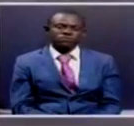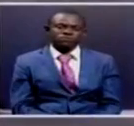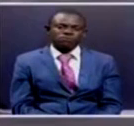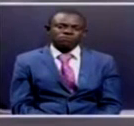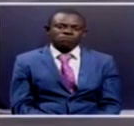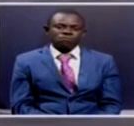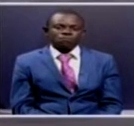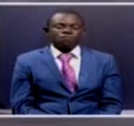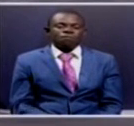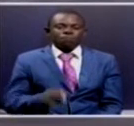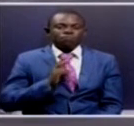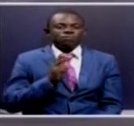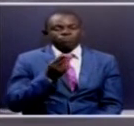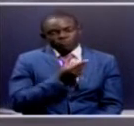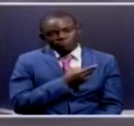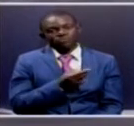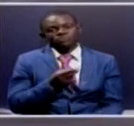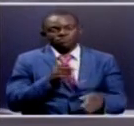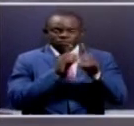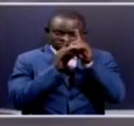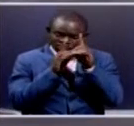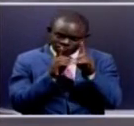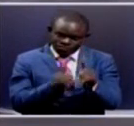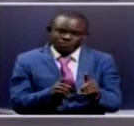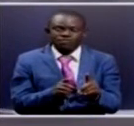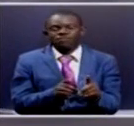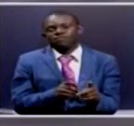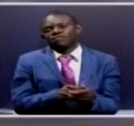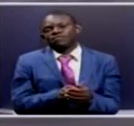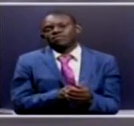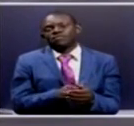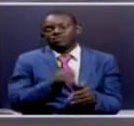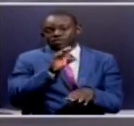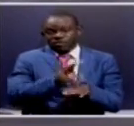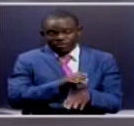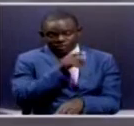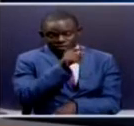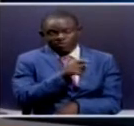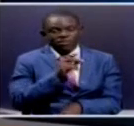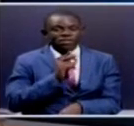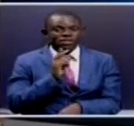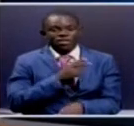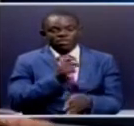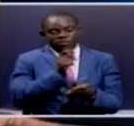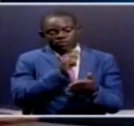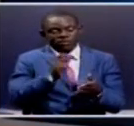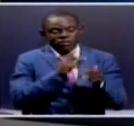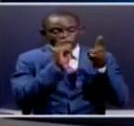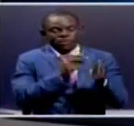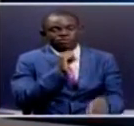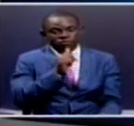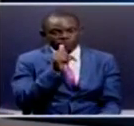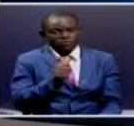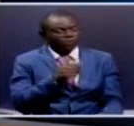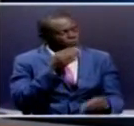And that is where we stand to date, that we have not had a written response from the church. So you have an impasse between yourselves, the 4 parties,